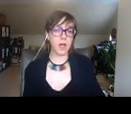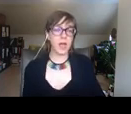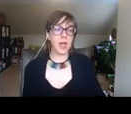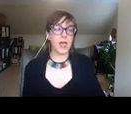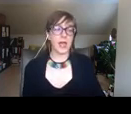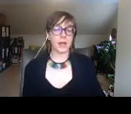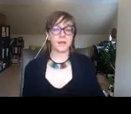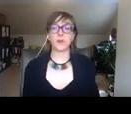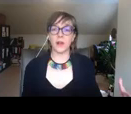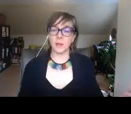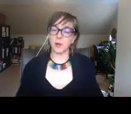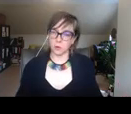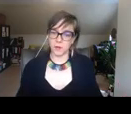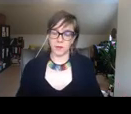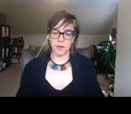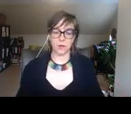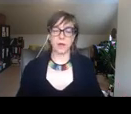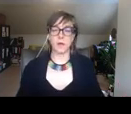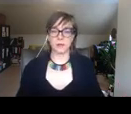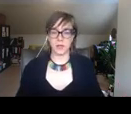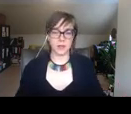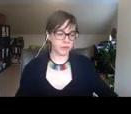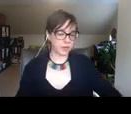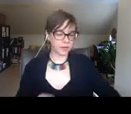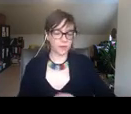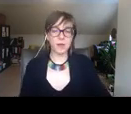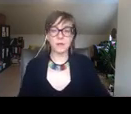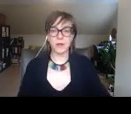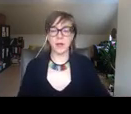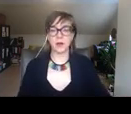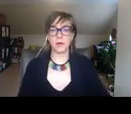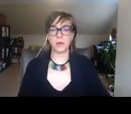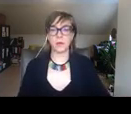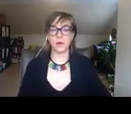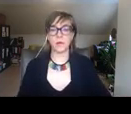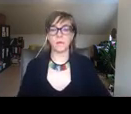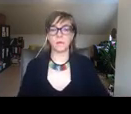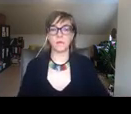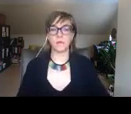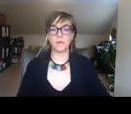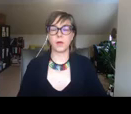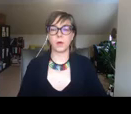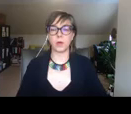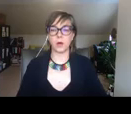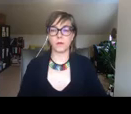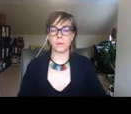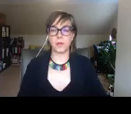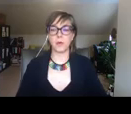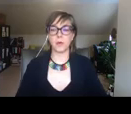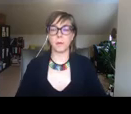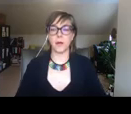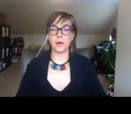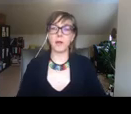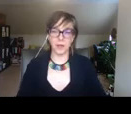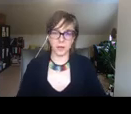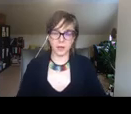it, and they were talking about grief, and they were talking about this idea of collective grief, and how a lot of